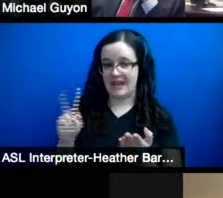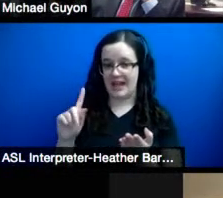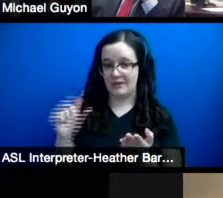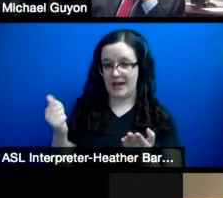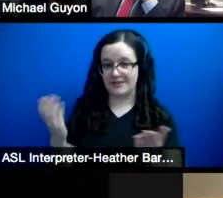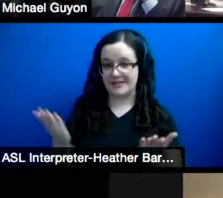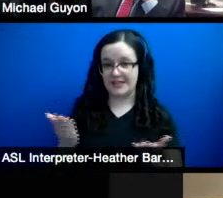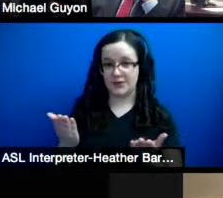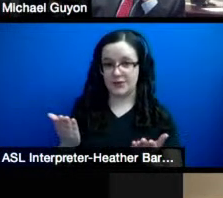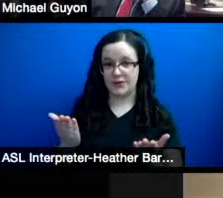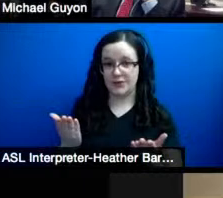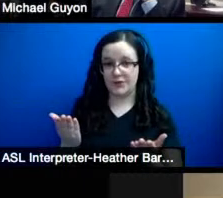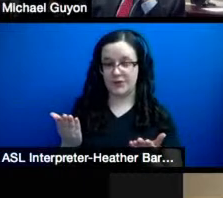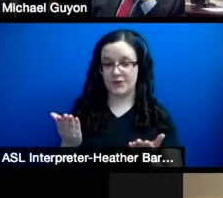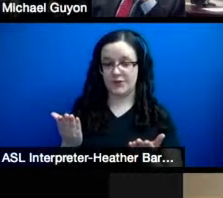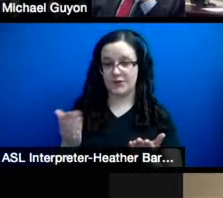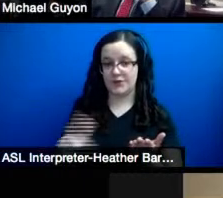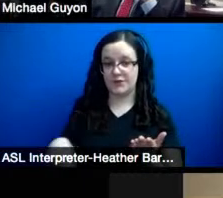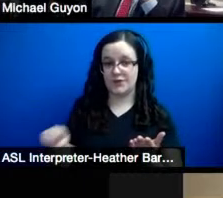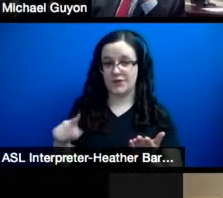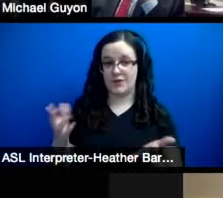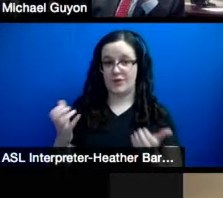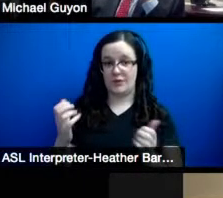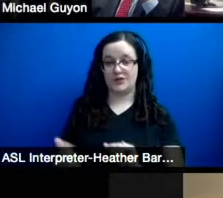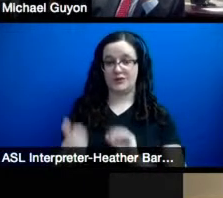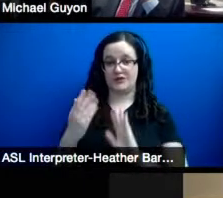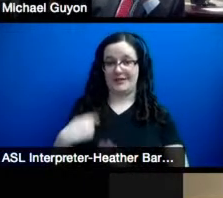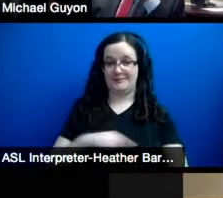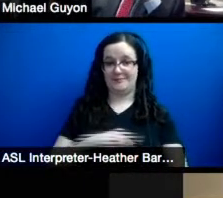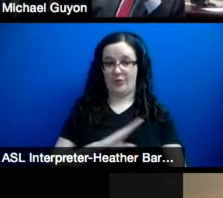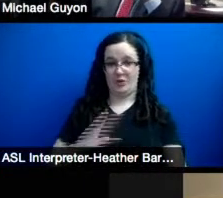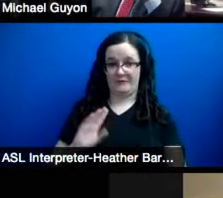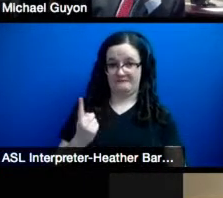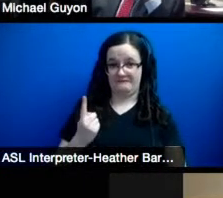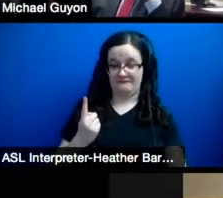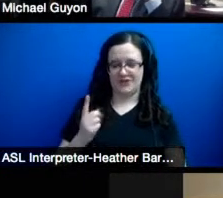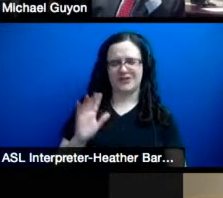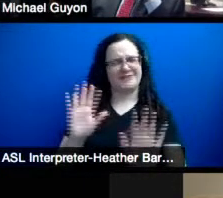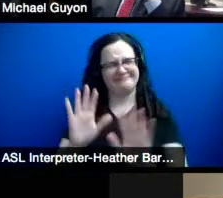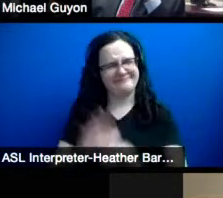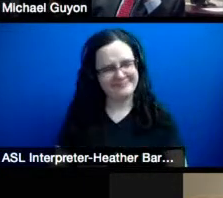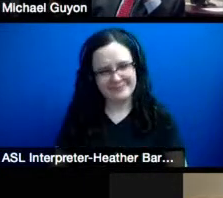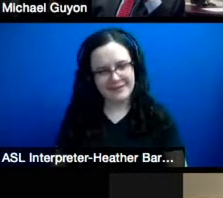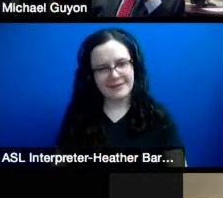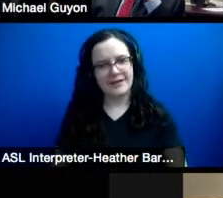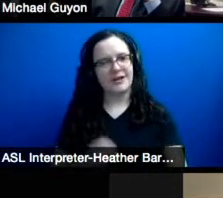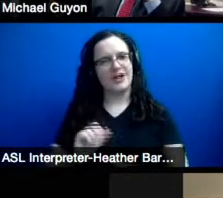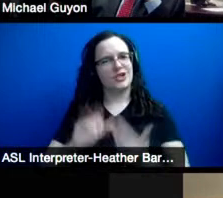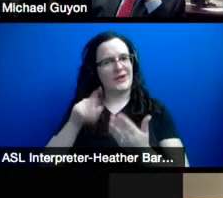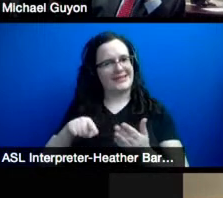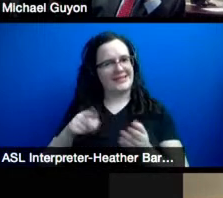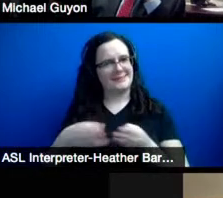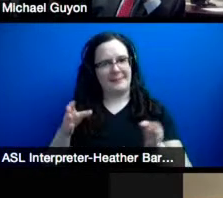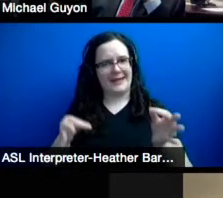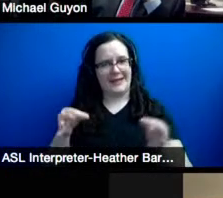here that would like to address the board. I mean, to address this public hearing.